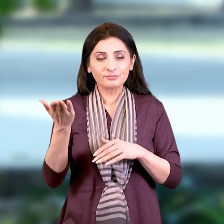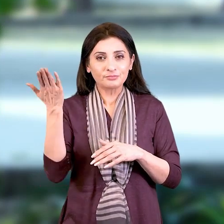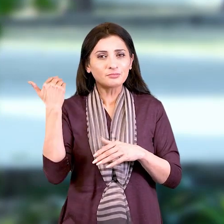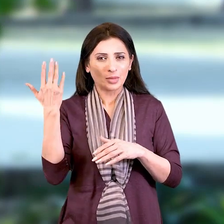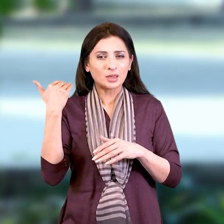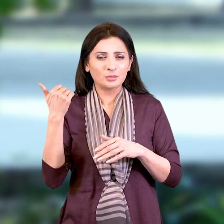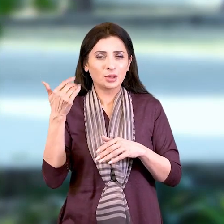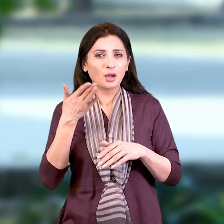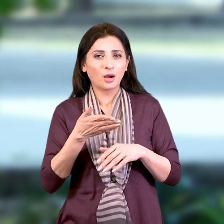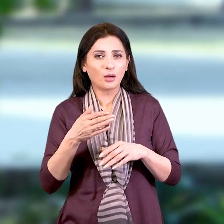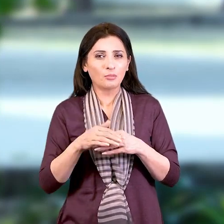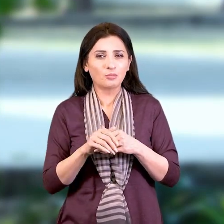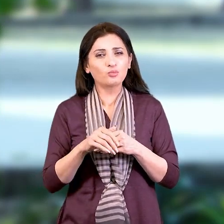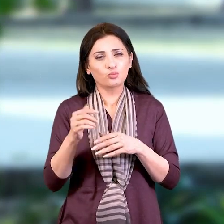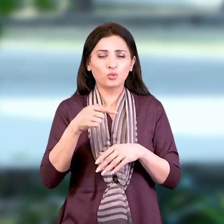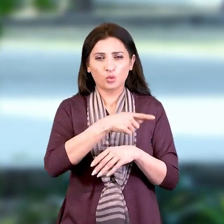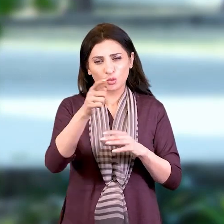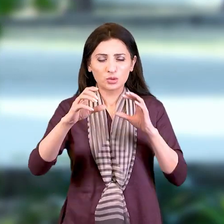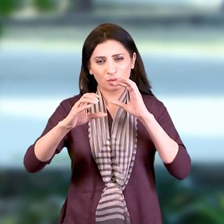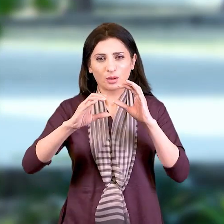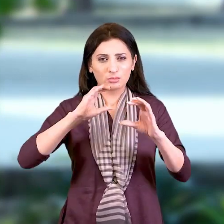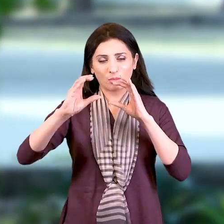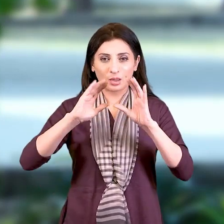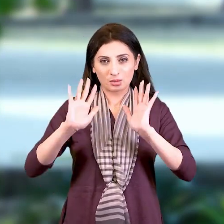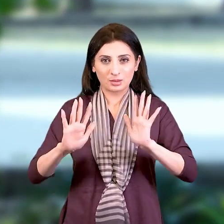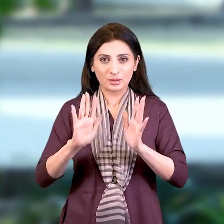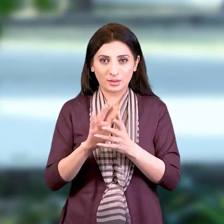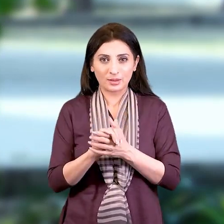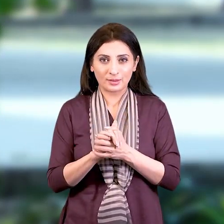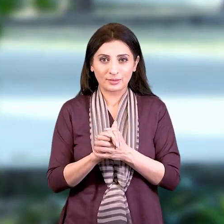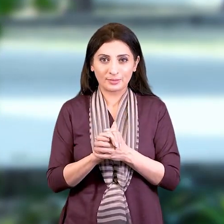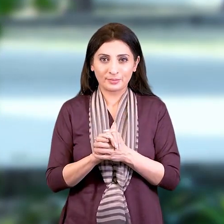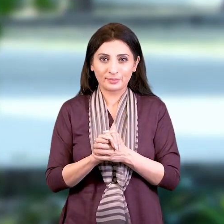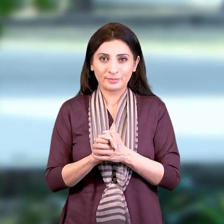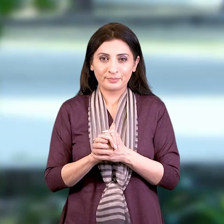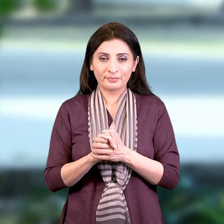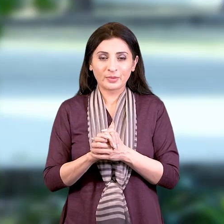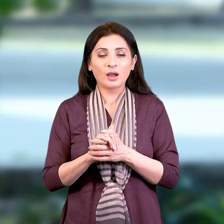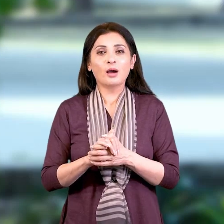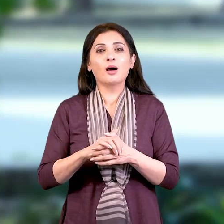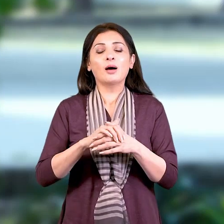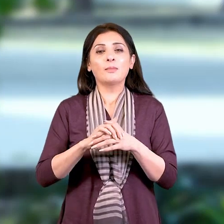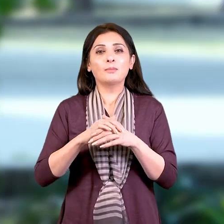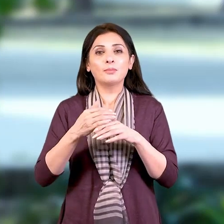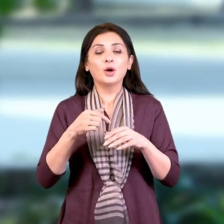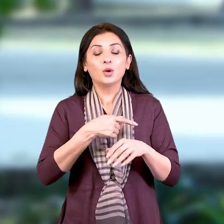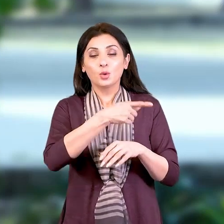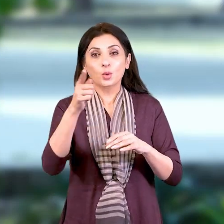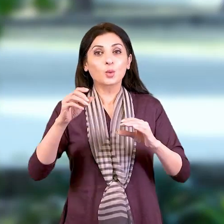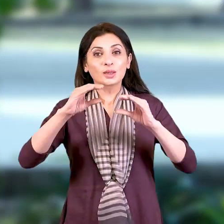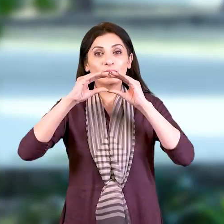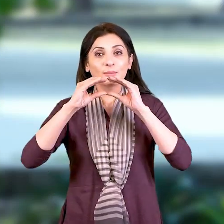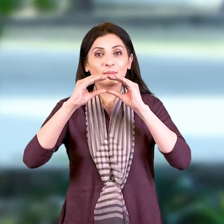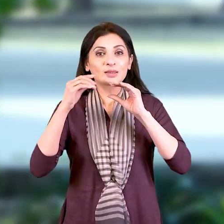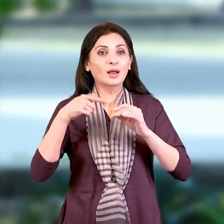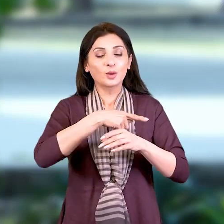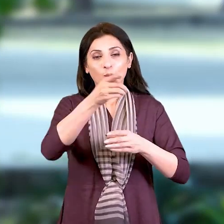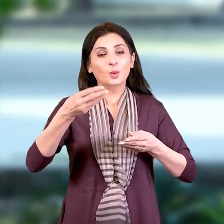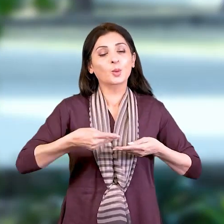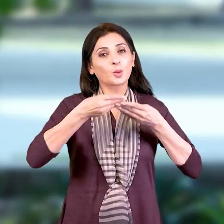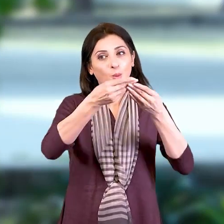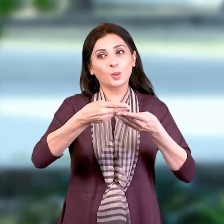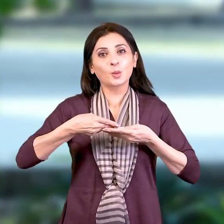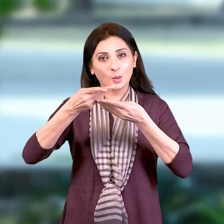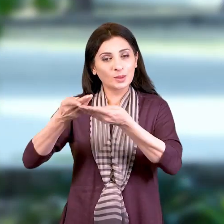in conversation with a couple of people of parking it in specific places where we can make pizza available for the people around